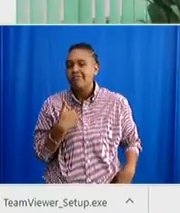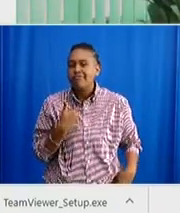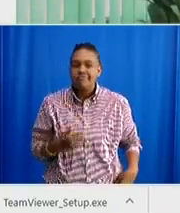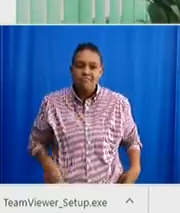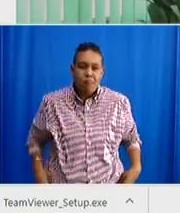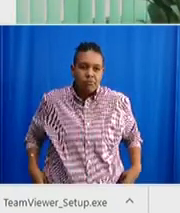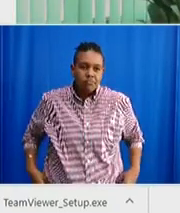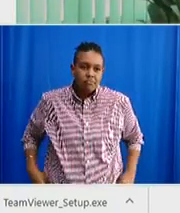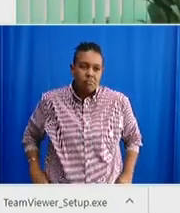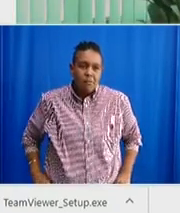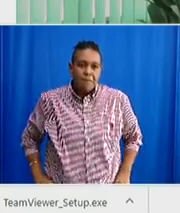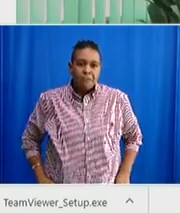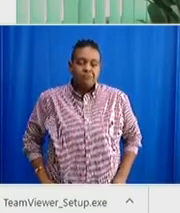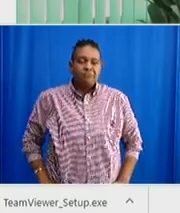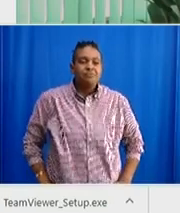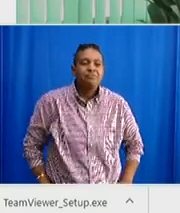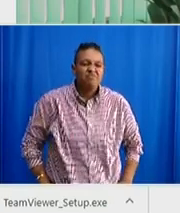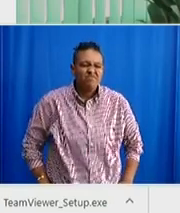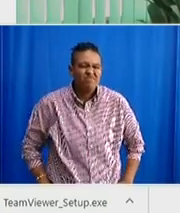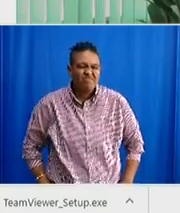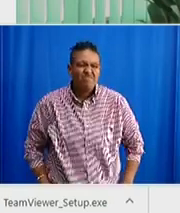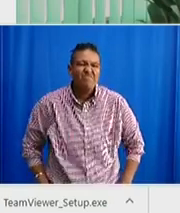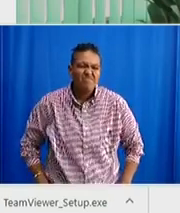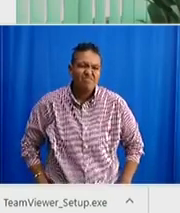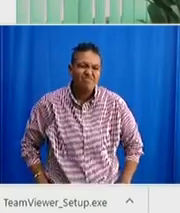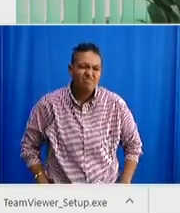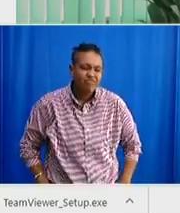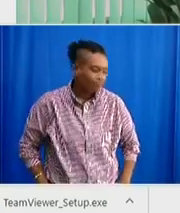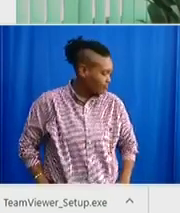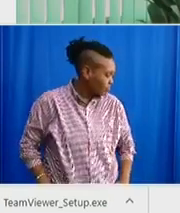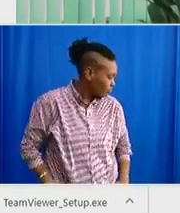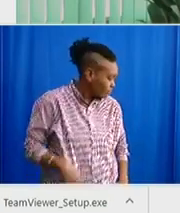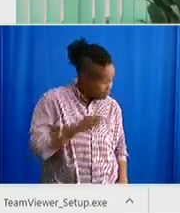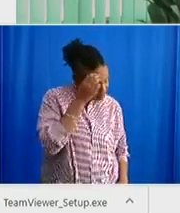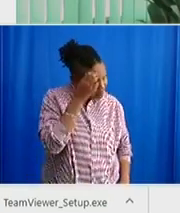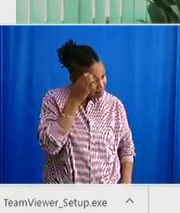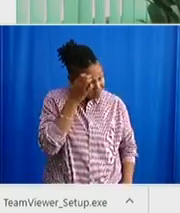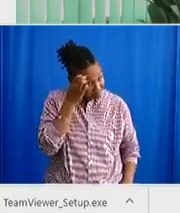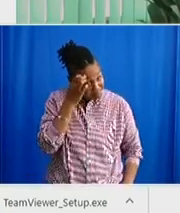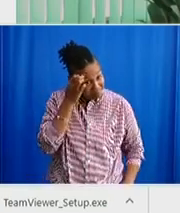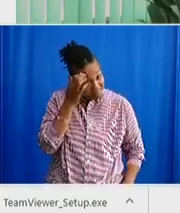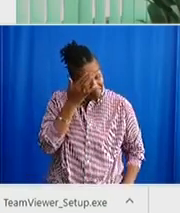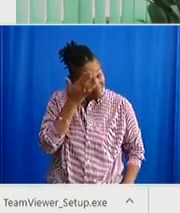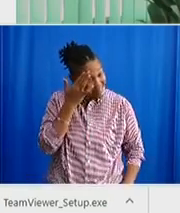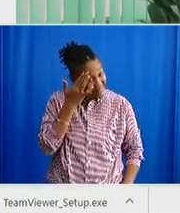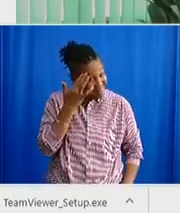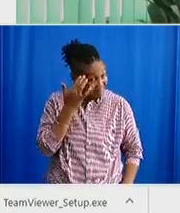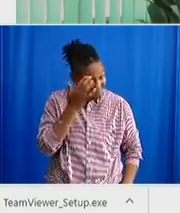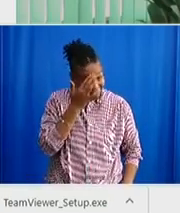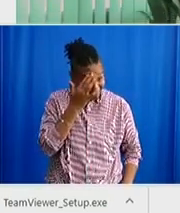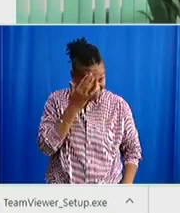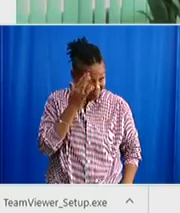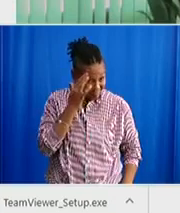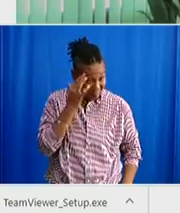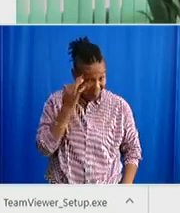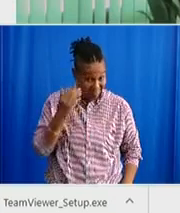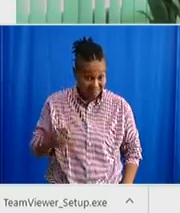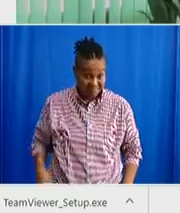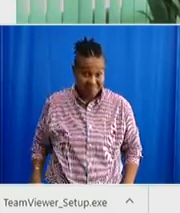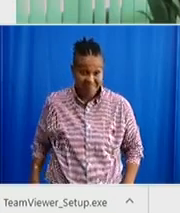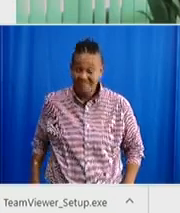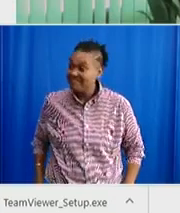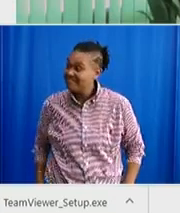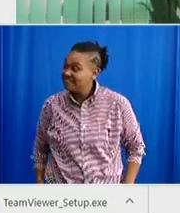your time to look at this brief video put together by Jamaica, giving the background of